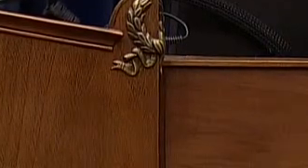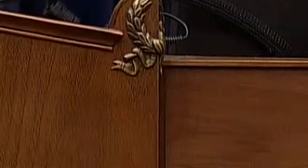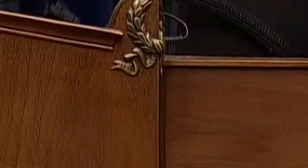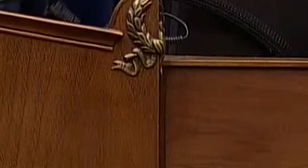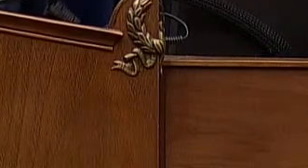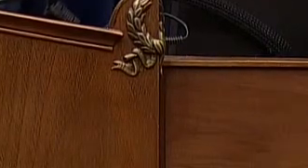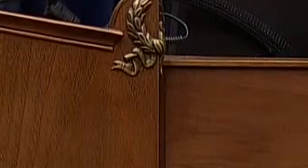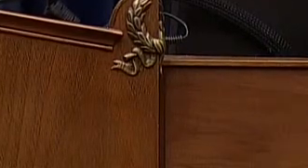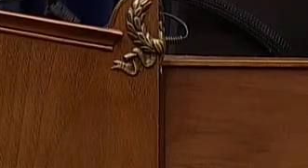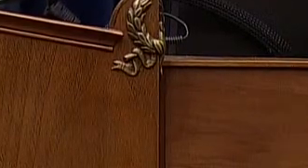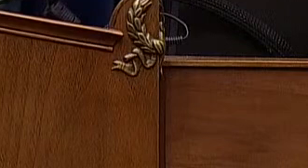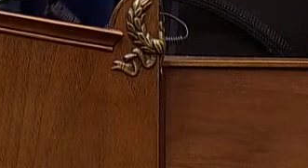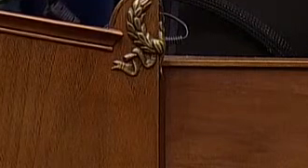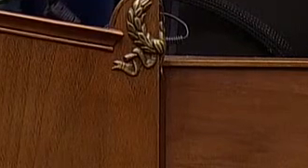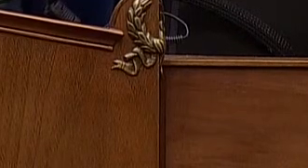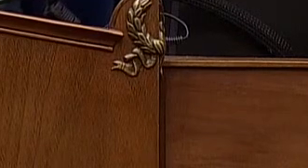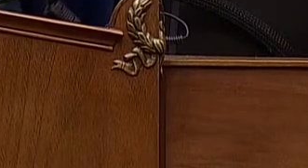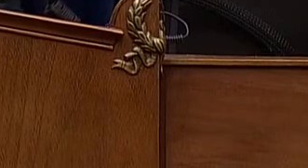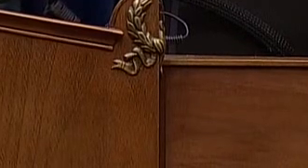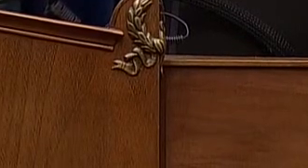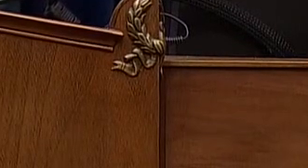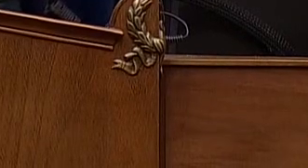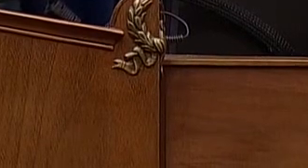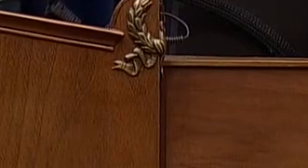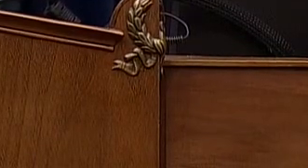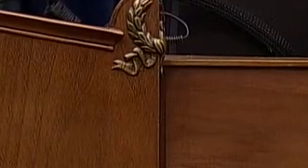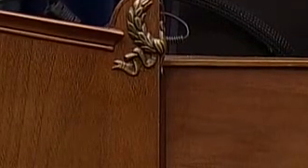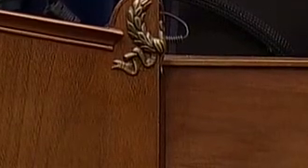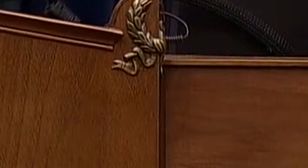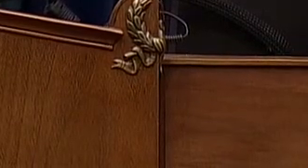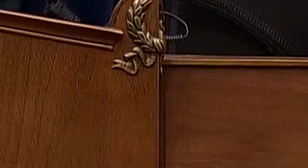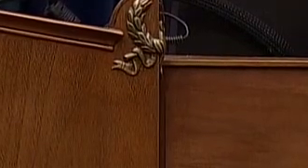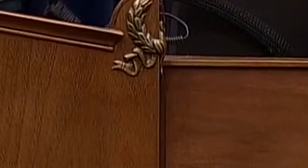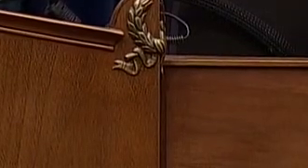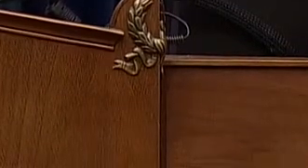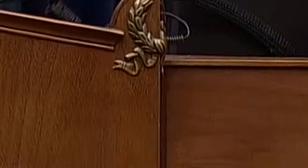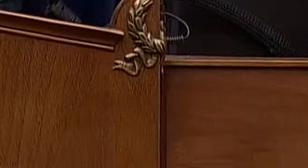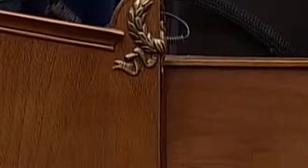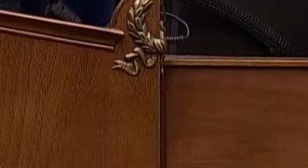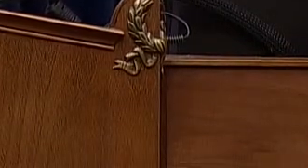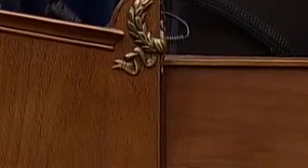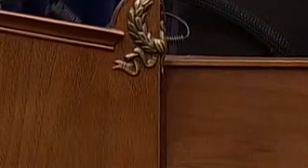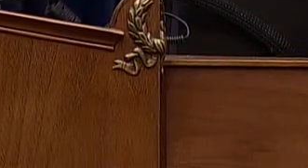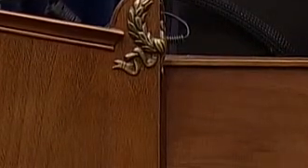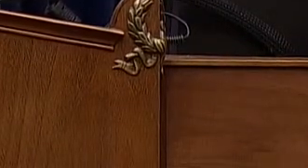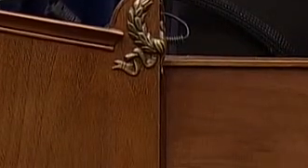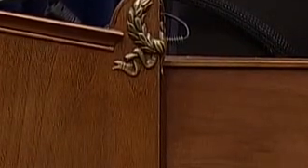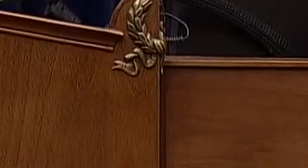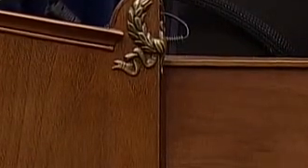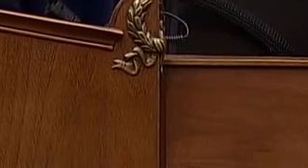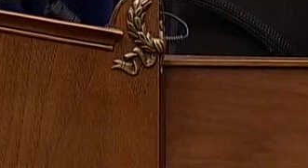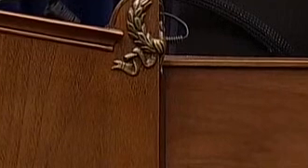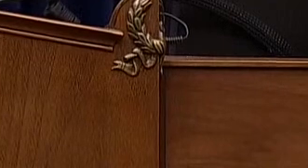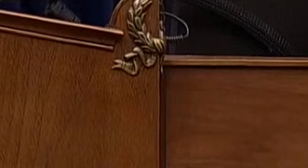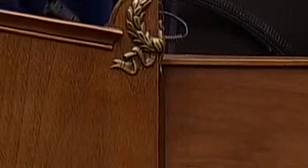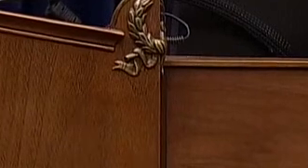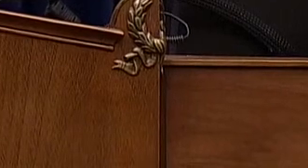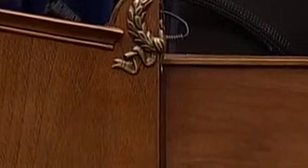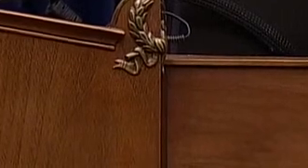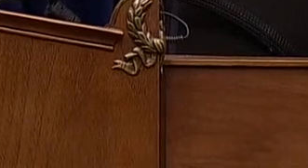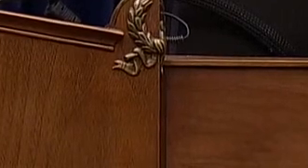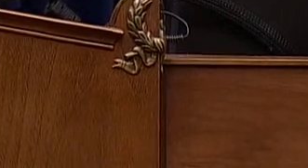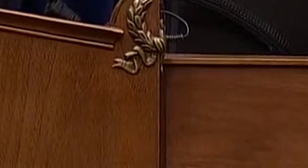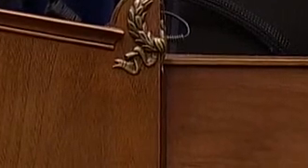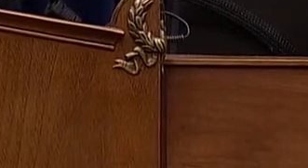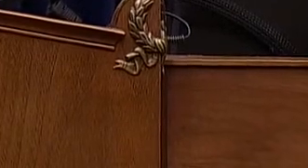has historically been a bipartisan effort, but it is in no way a substitute for full representation